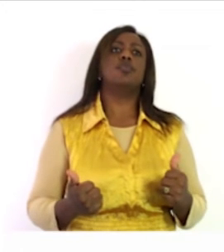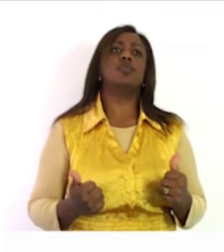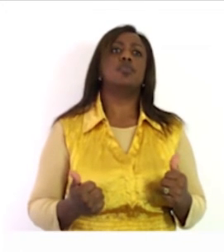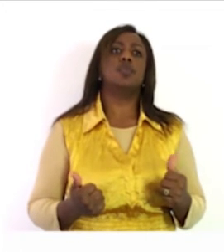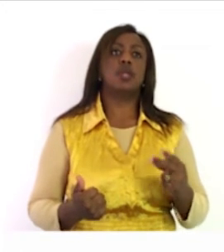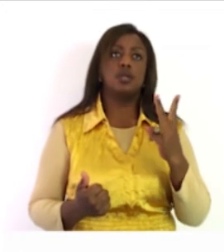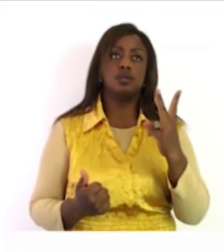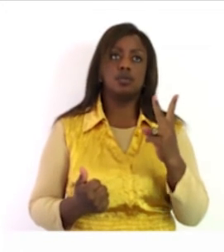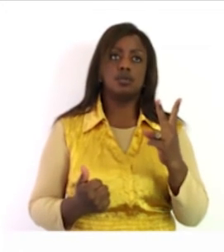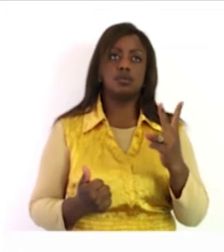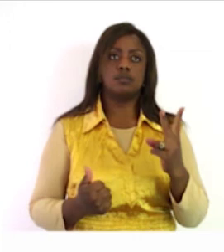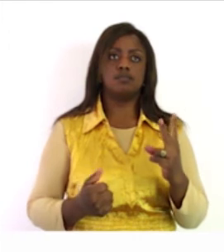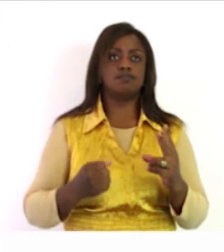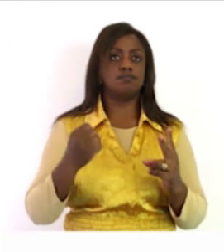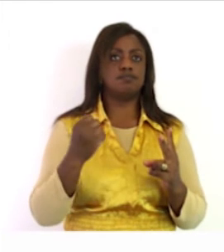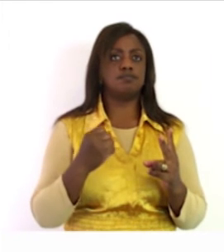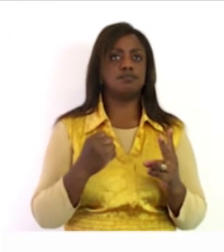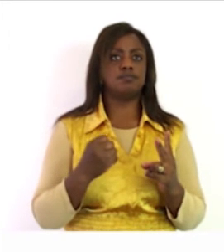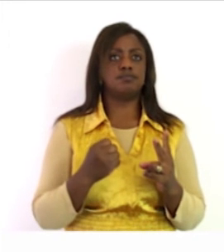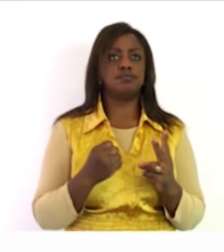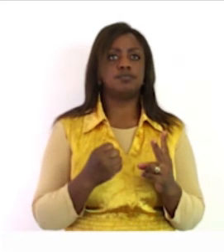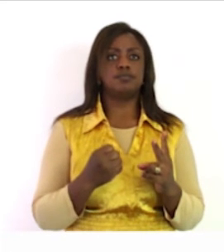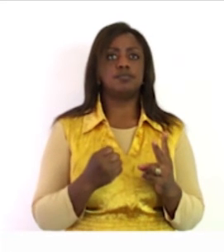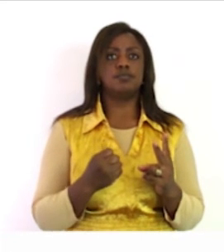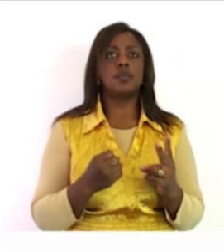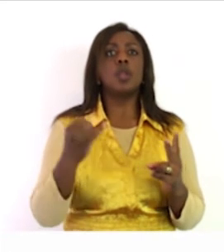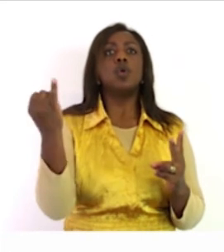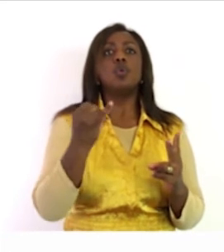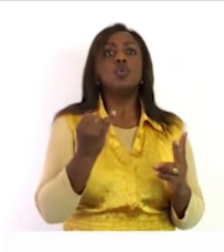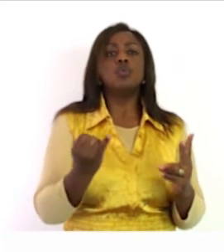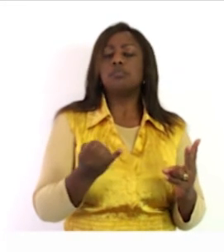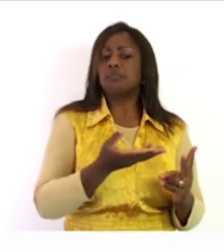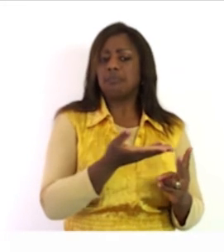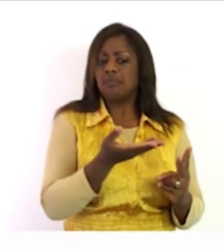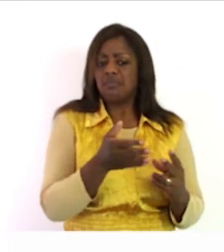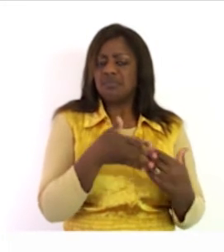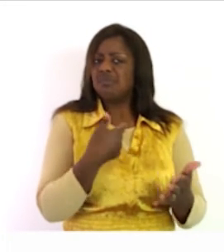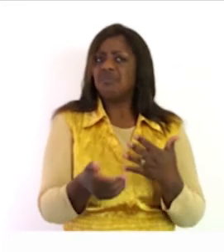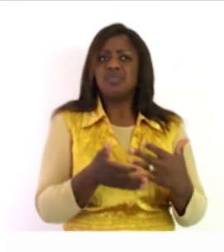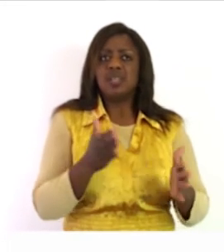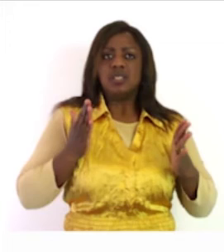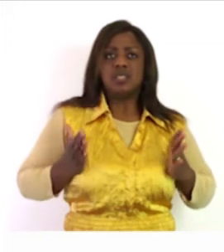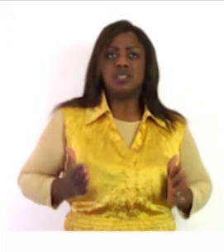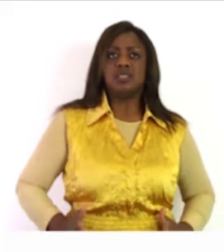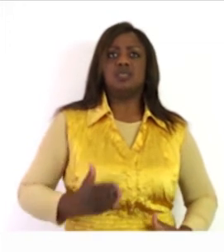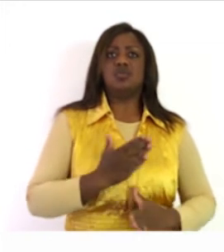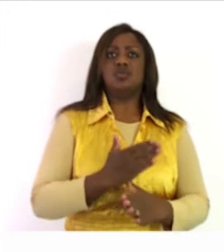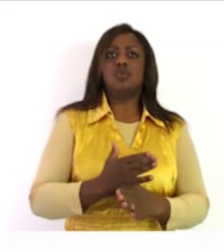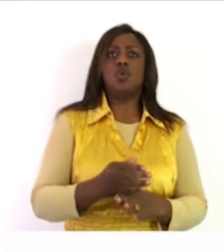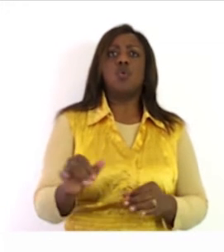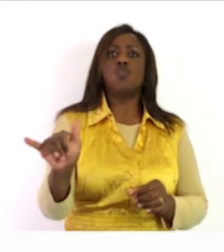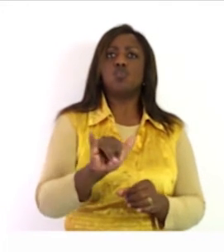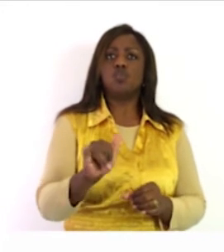And number 2, that's really fun. You are going to draw any of your physical activities which